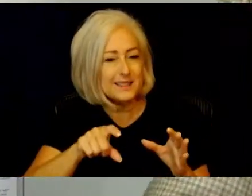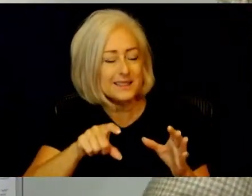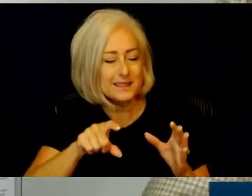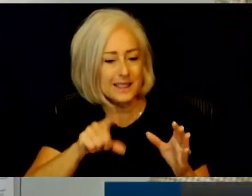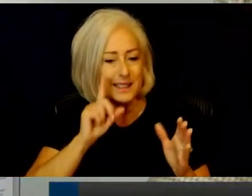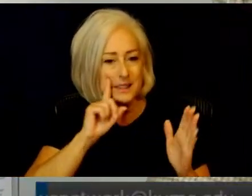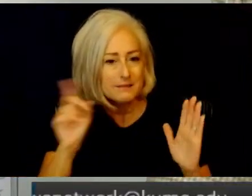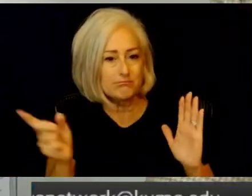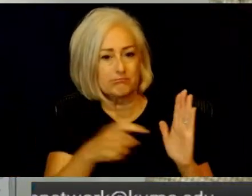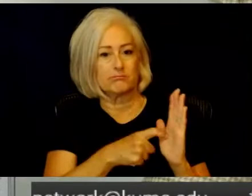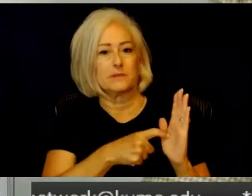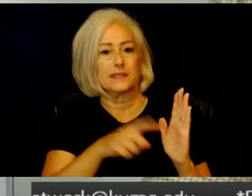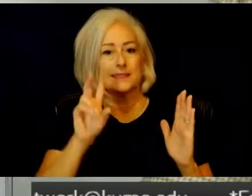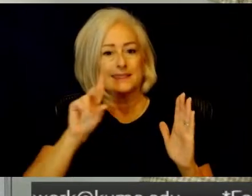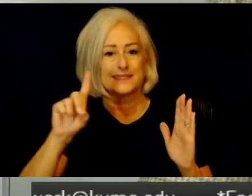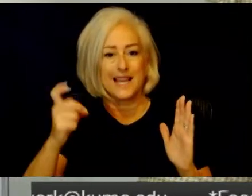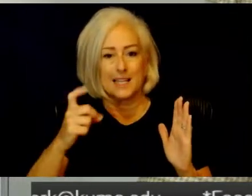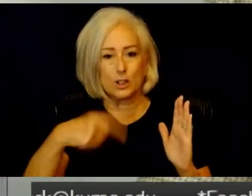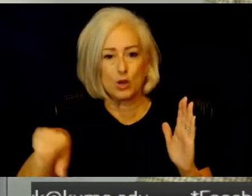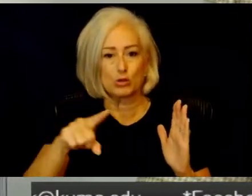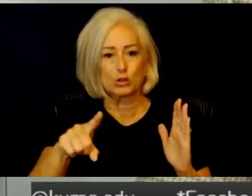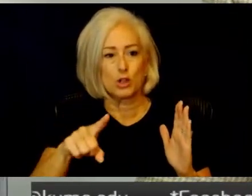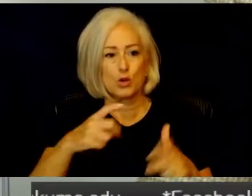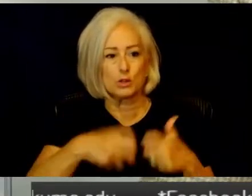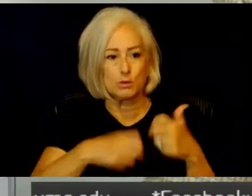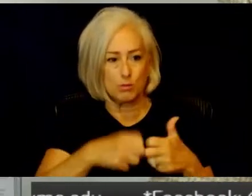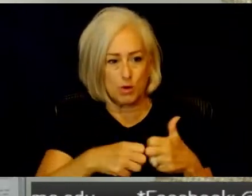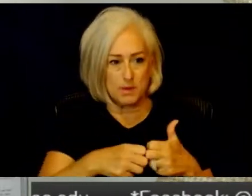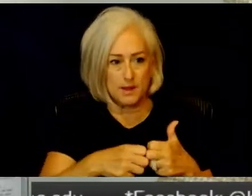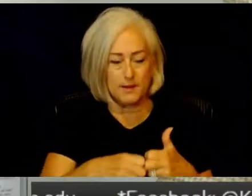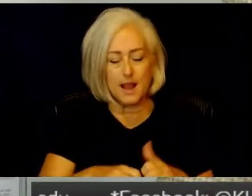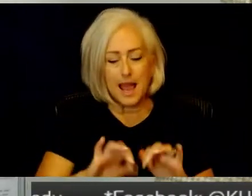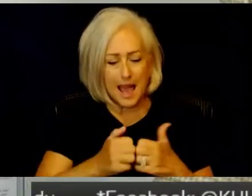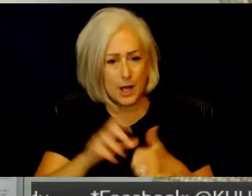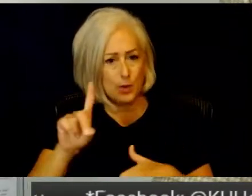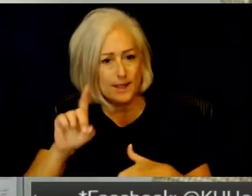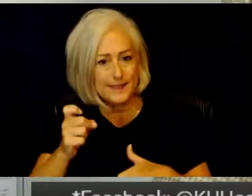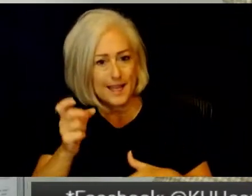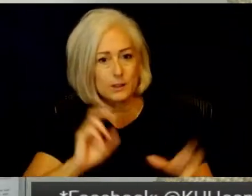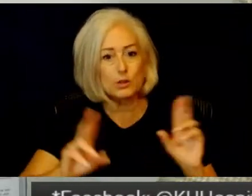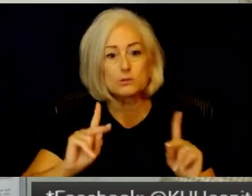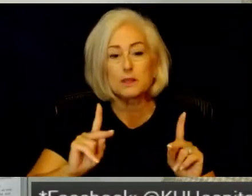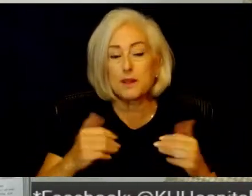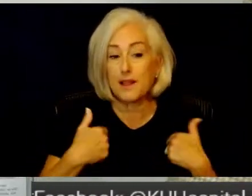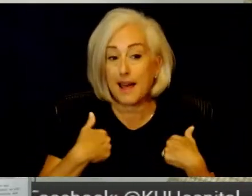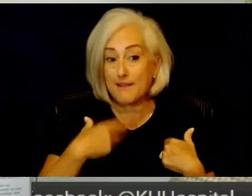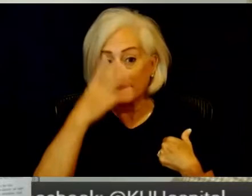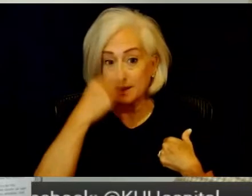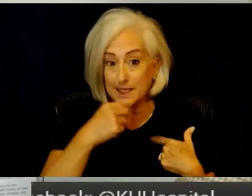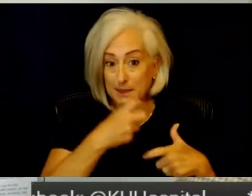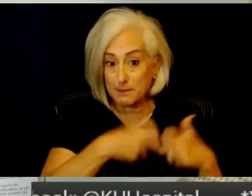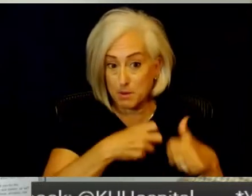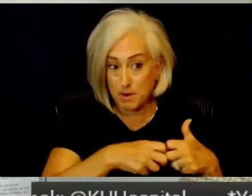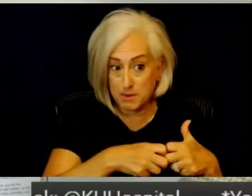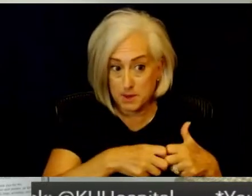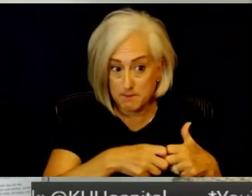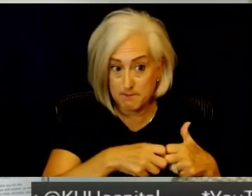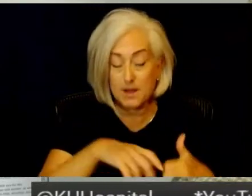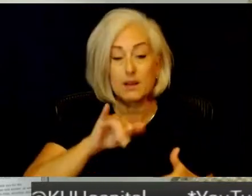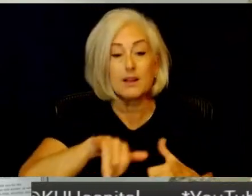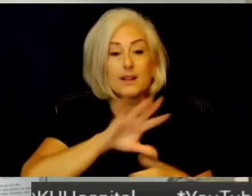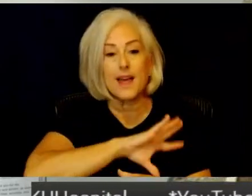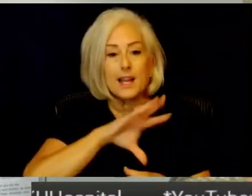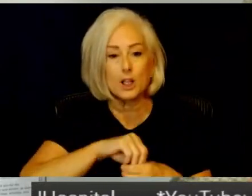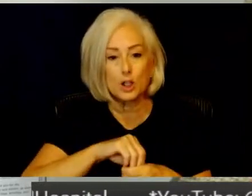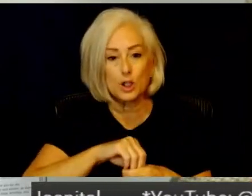happening in the field of sleep diagnostics, how we diagnose somebody to have a sleep disorder, and that includes devices that